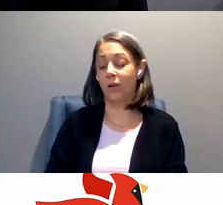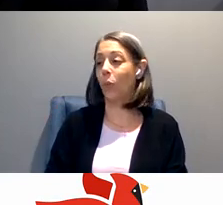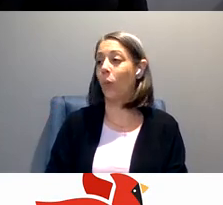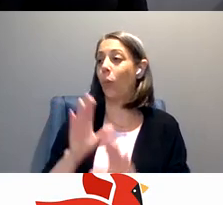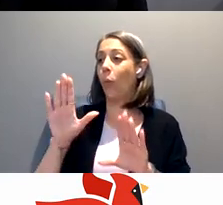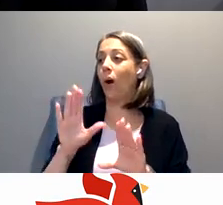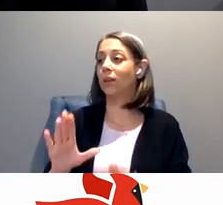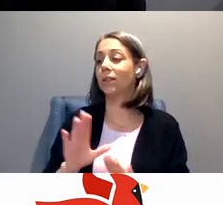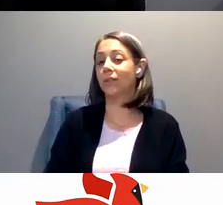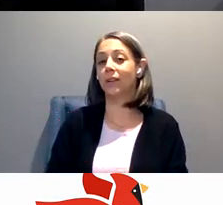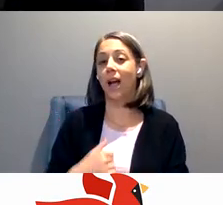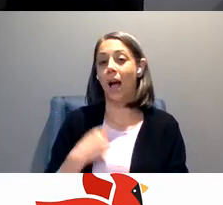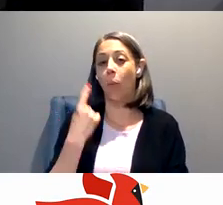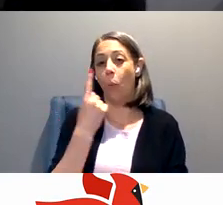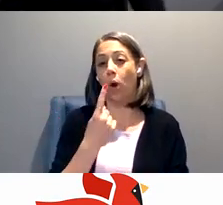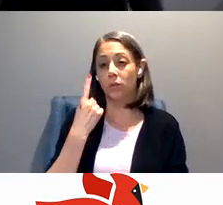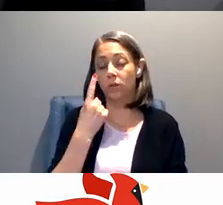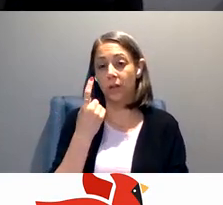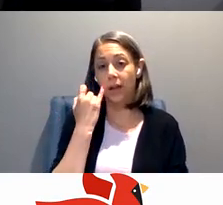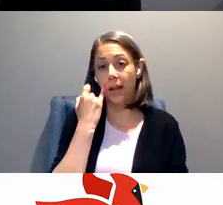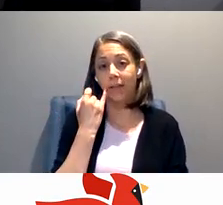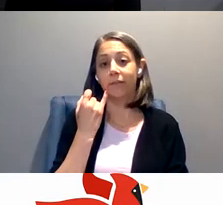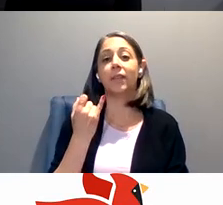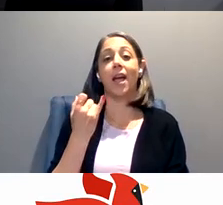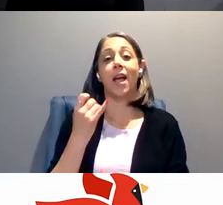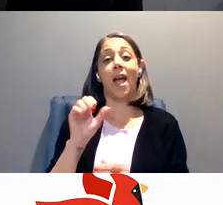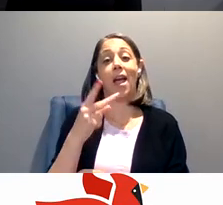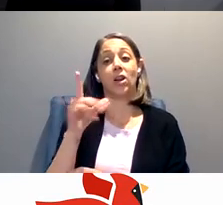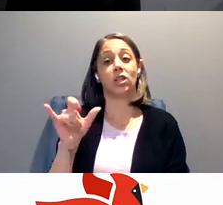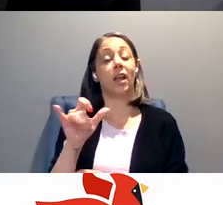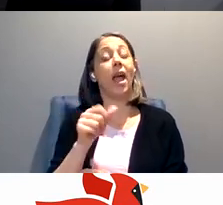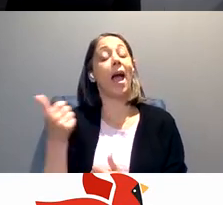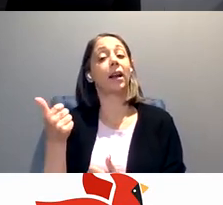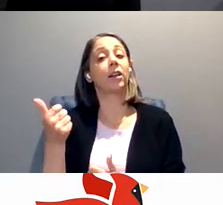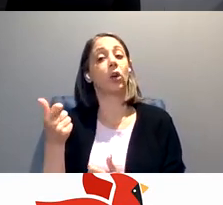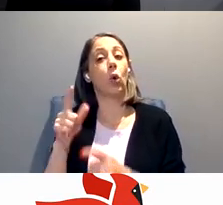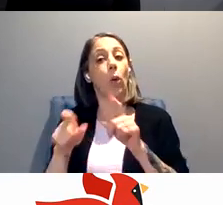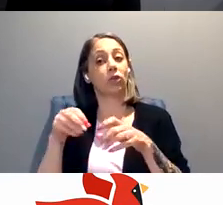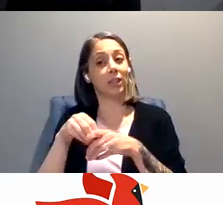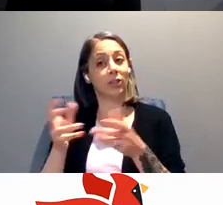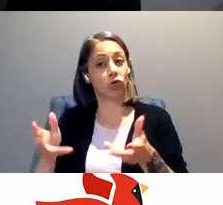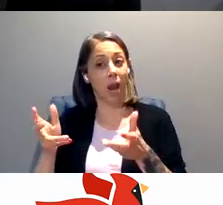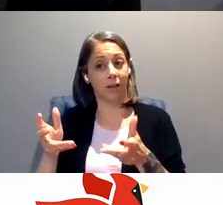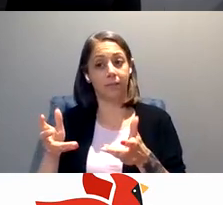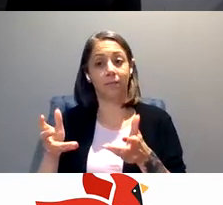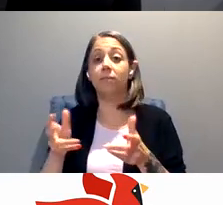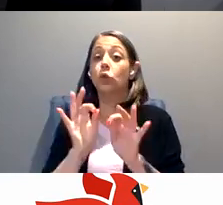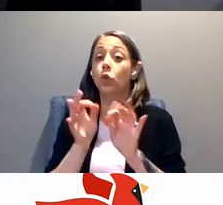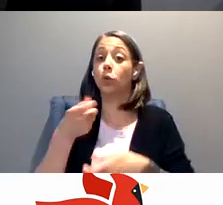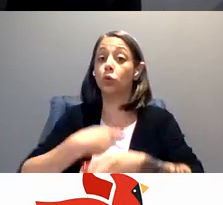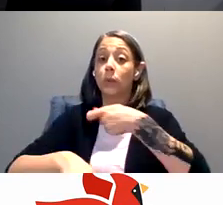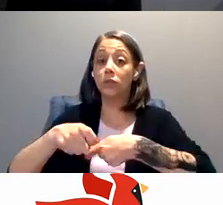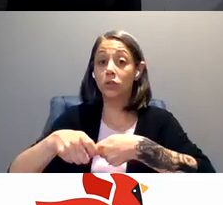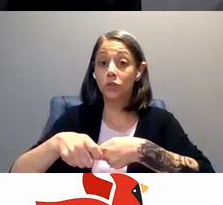Wonderful. I am wondering if, Ashley, you have any questions in the chat.